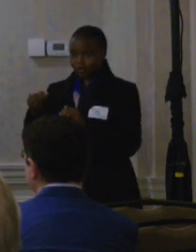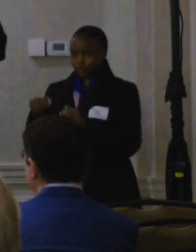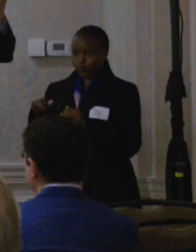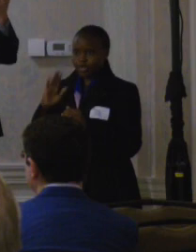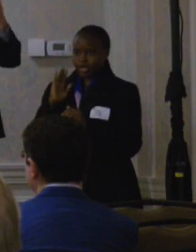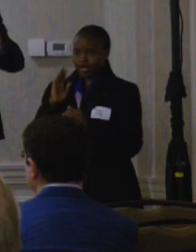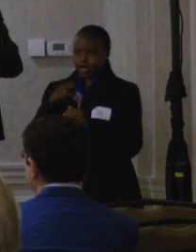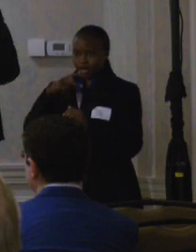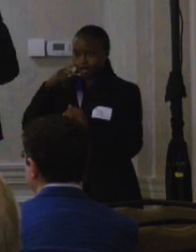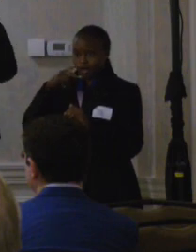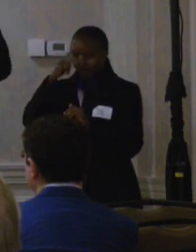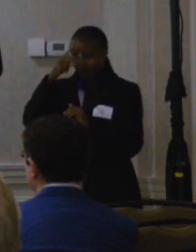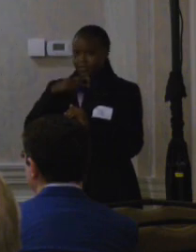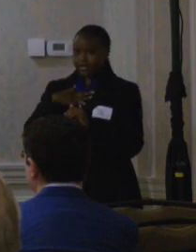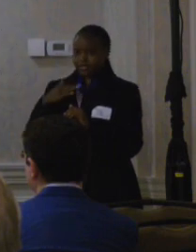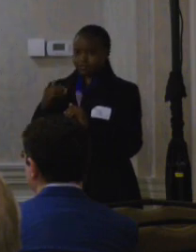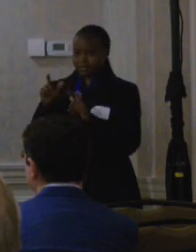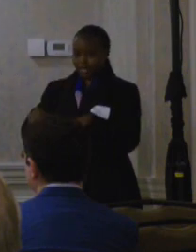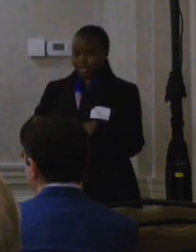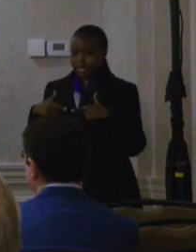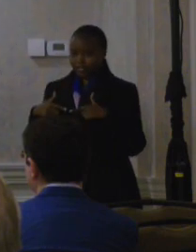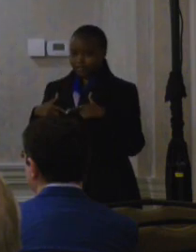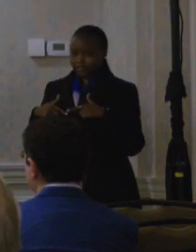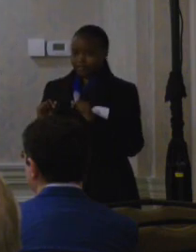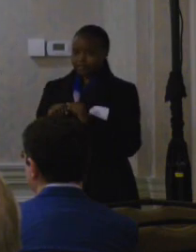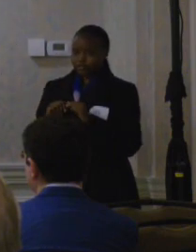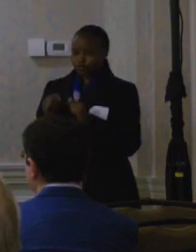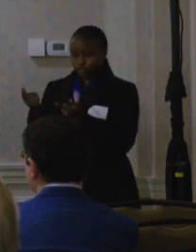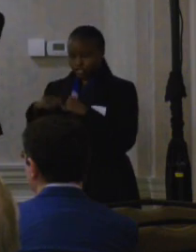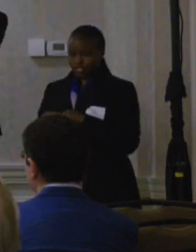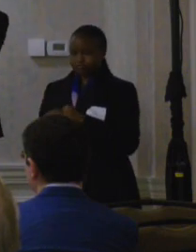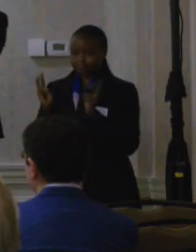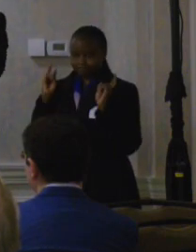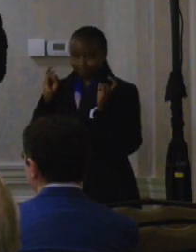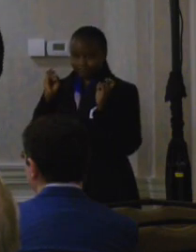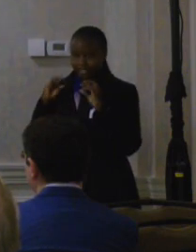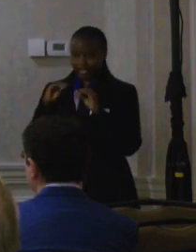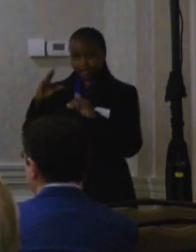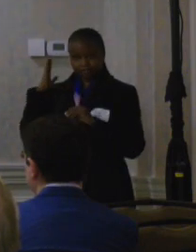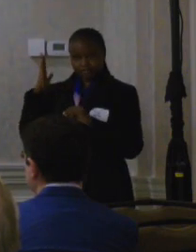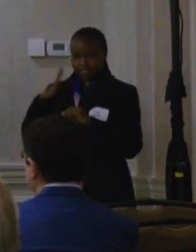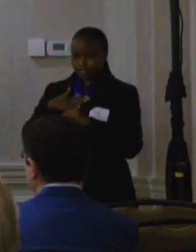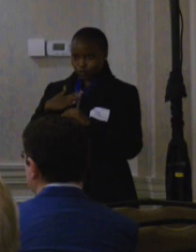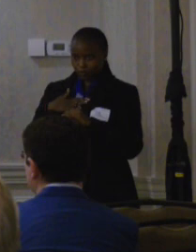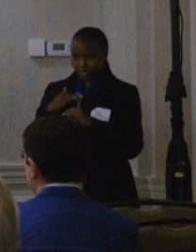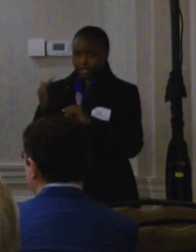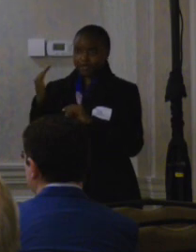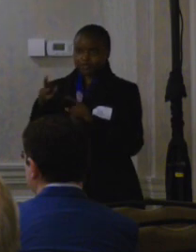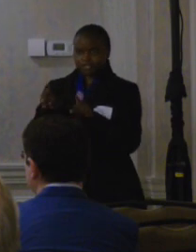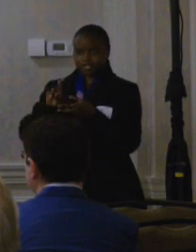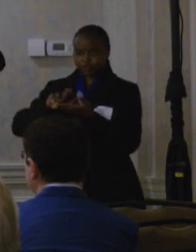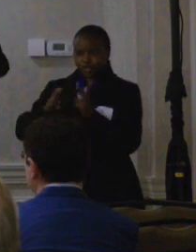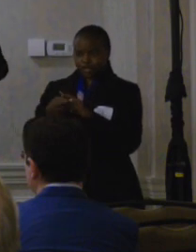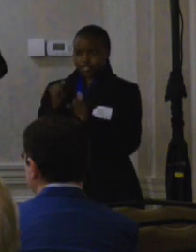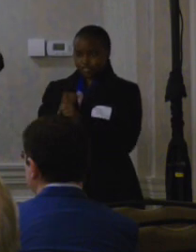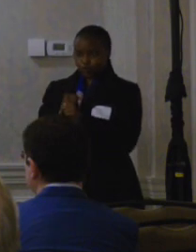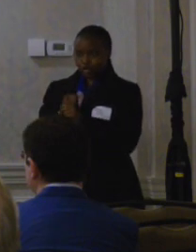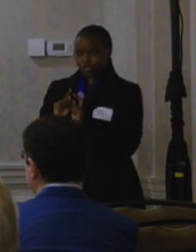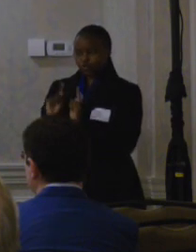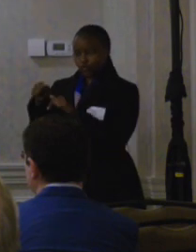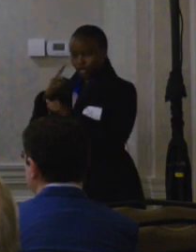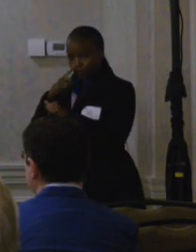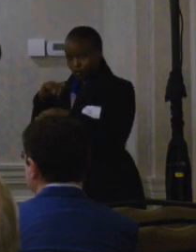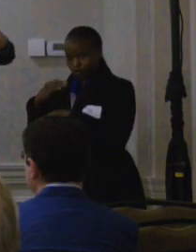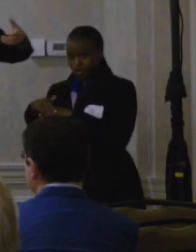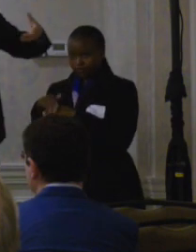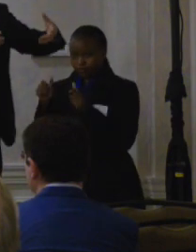My mother is a retired teacher, and she came and heard my talk. I presented, some related work on this. And when we went back to their house afterwards, she opened